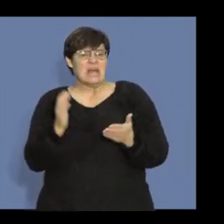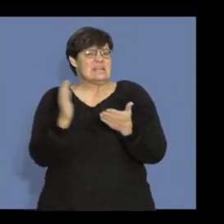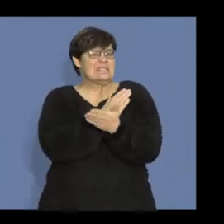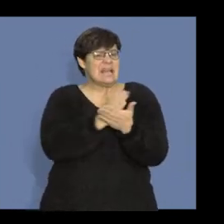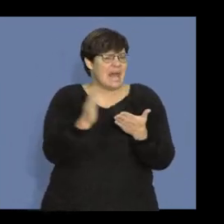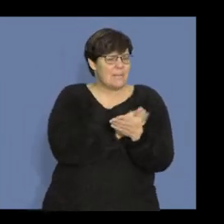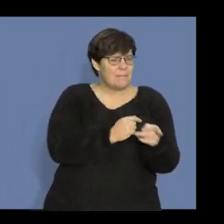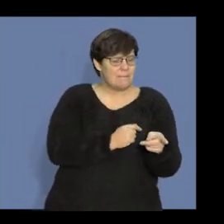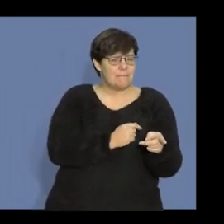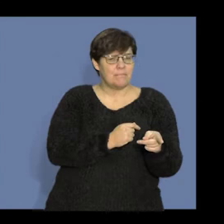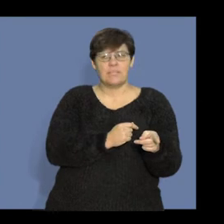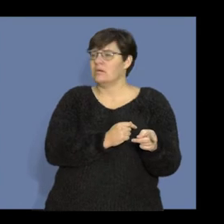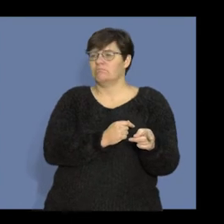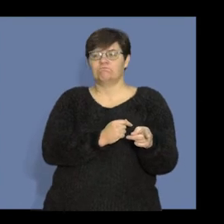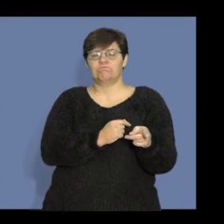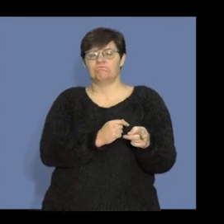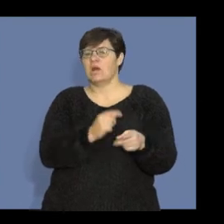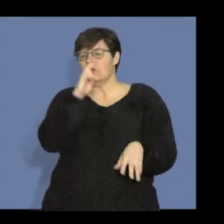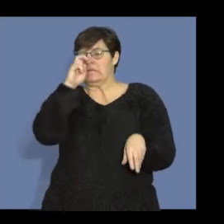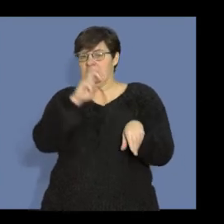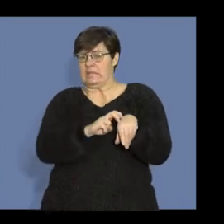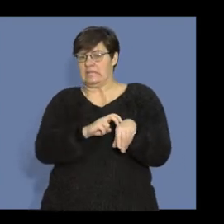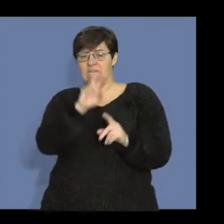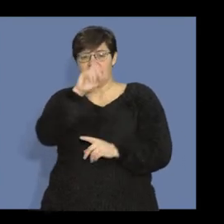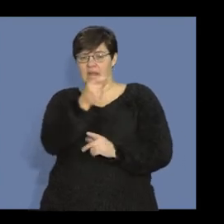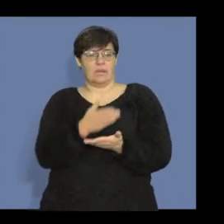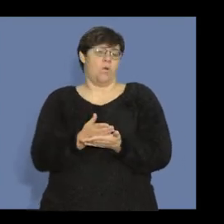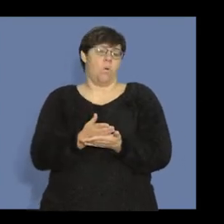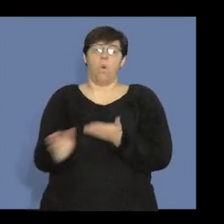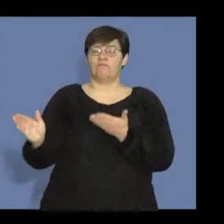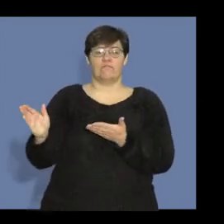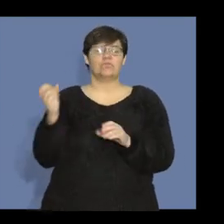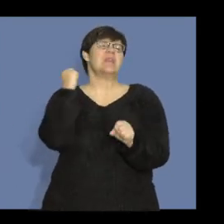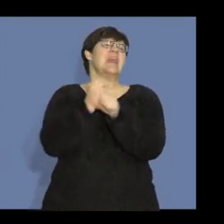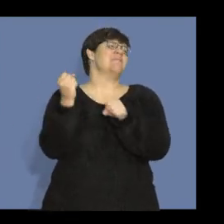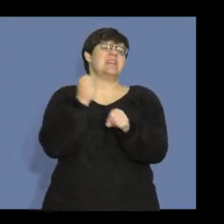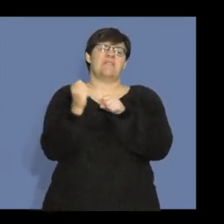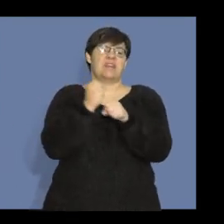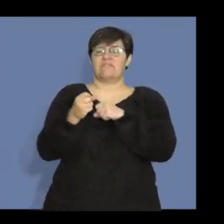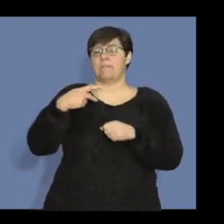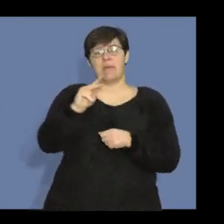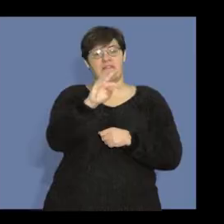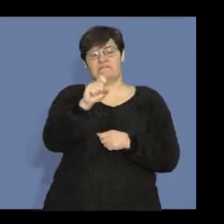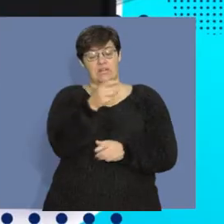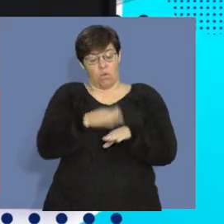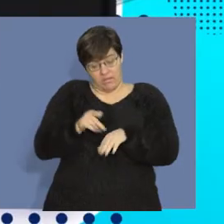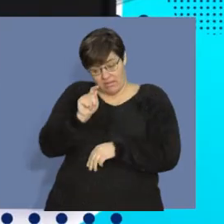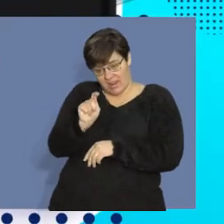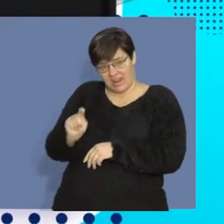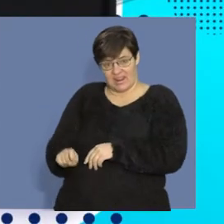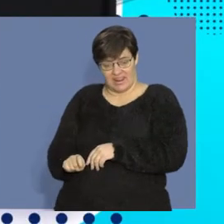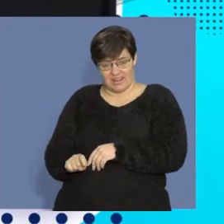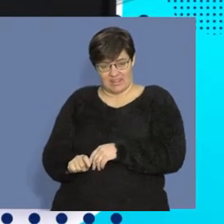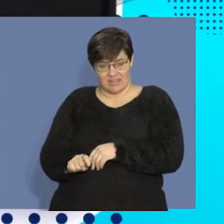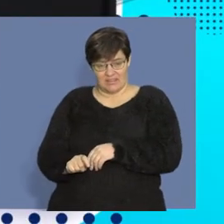that would fall within the category of exempted. So VAT exempted items are items that